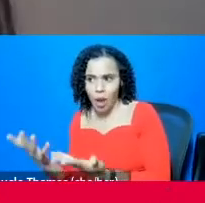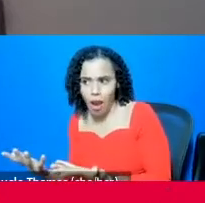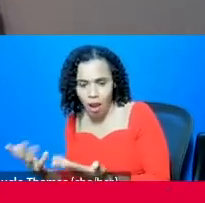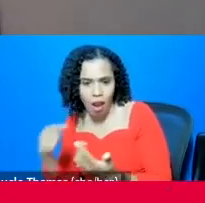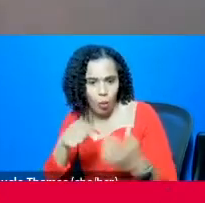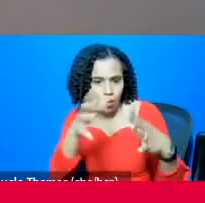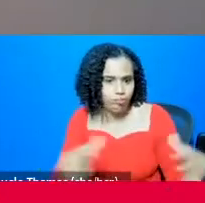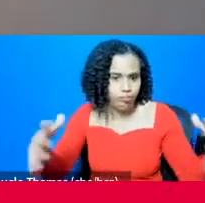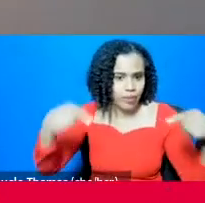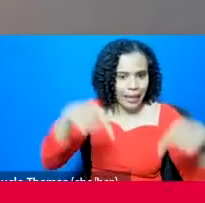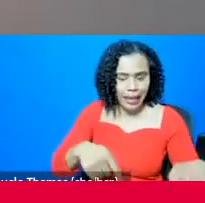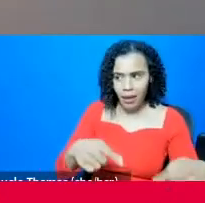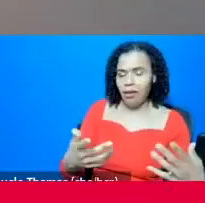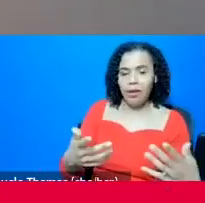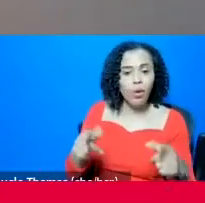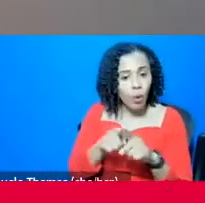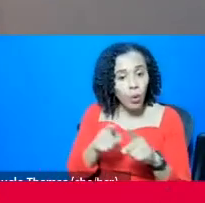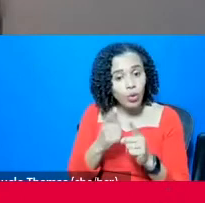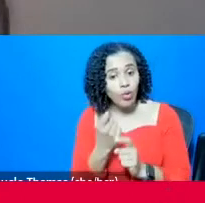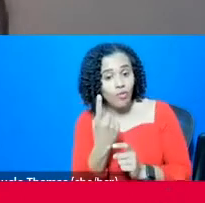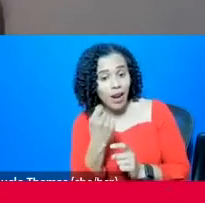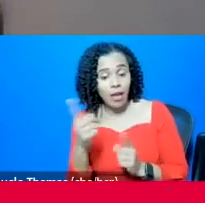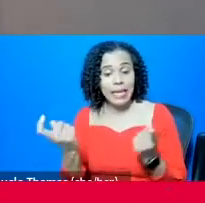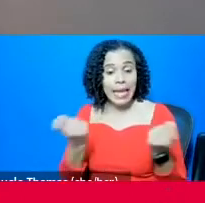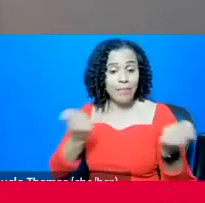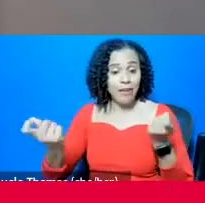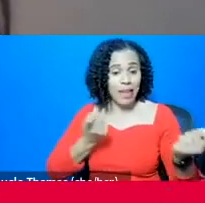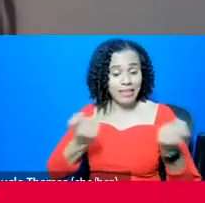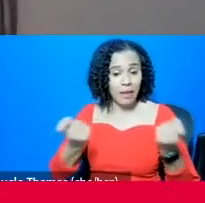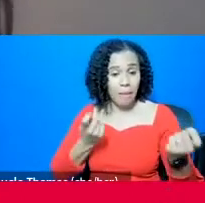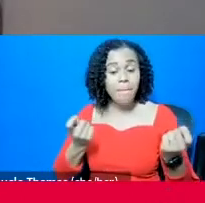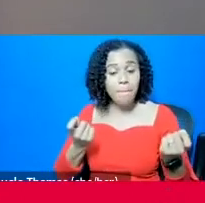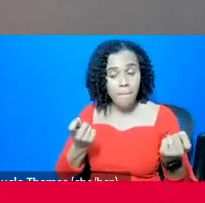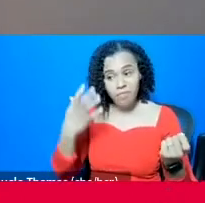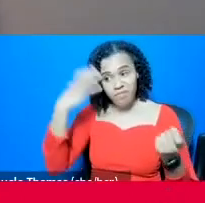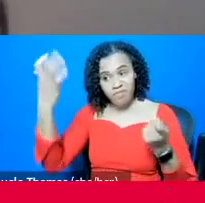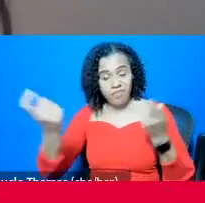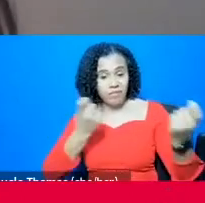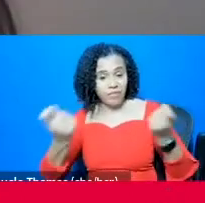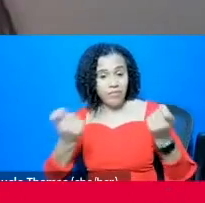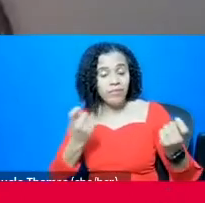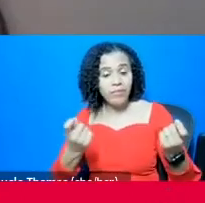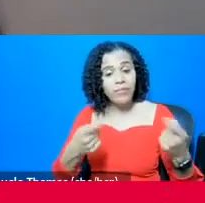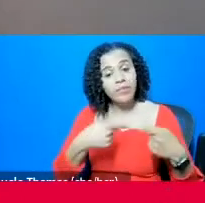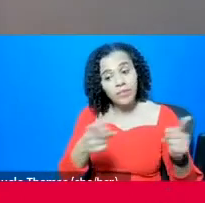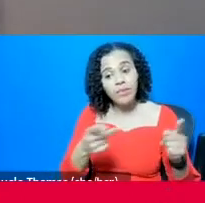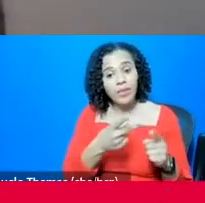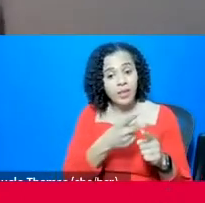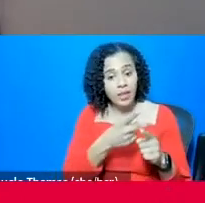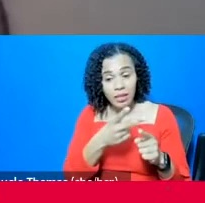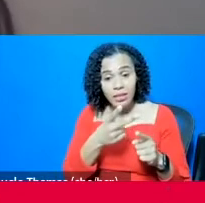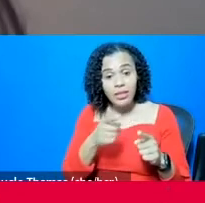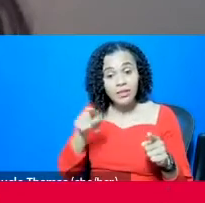also cannot ignore the role of imperialism in this, in that there are factors that drive students, that drive working professionals,